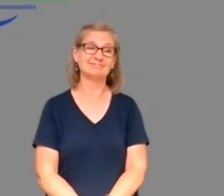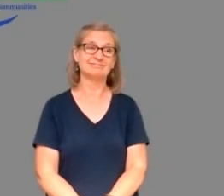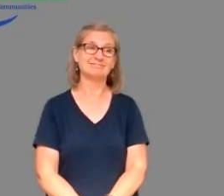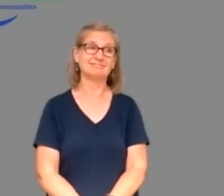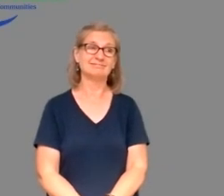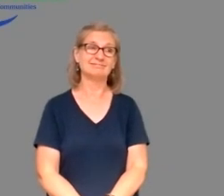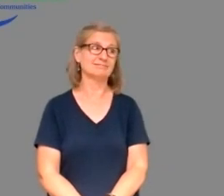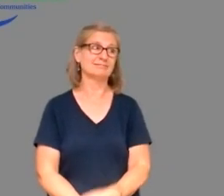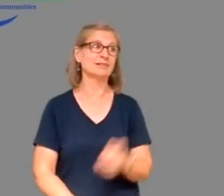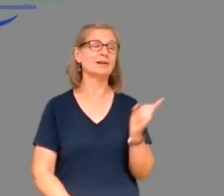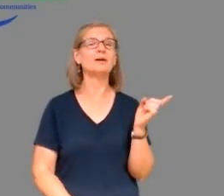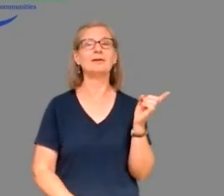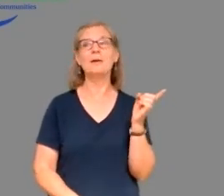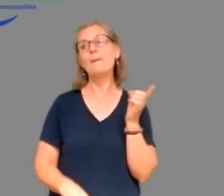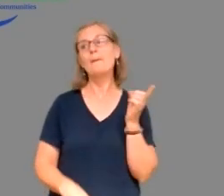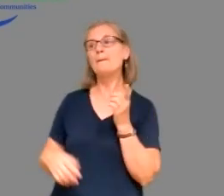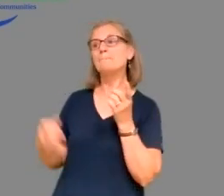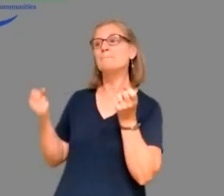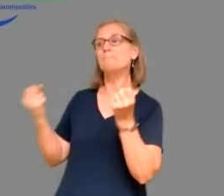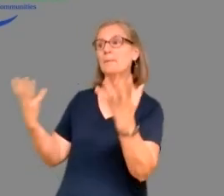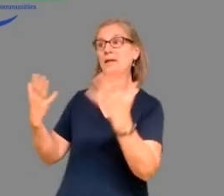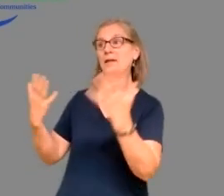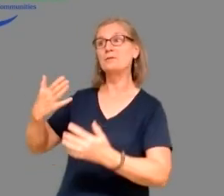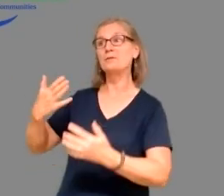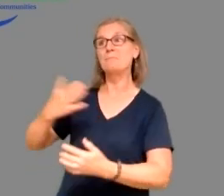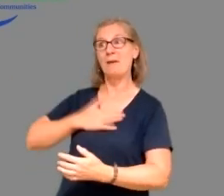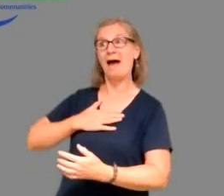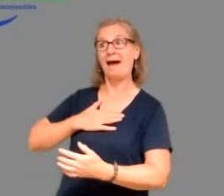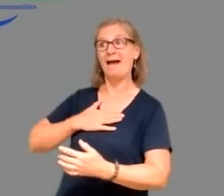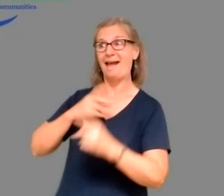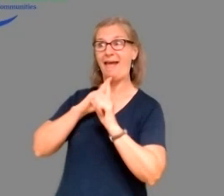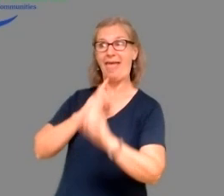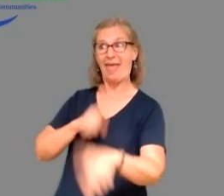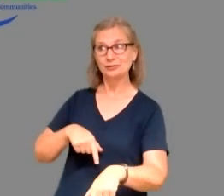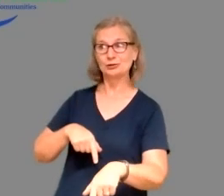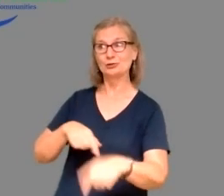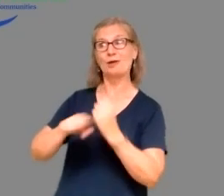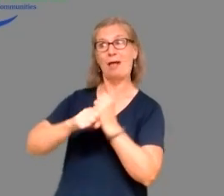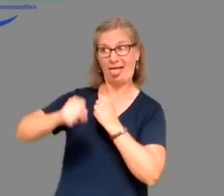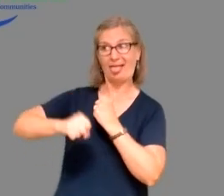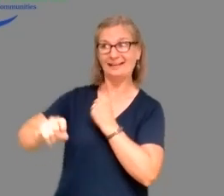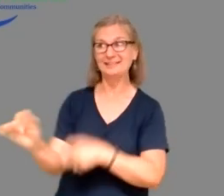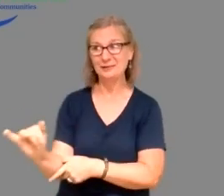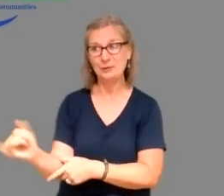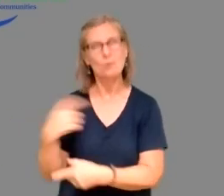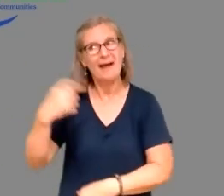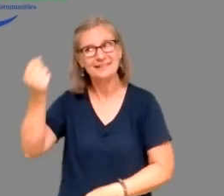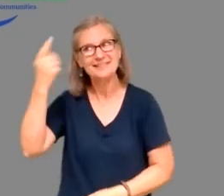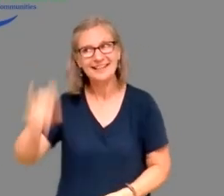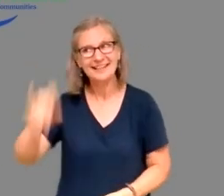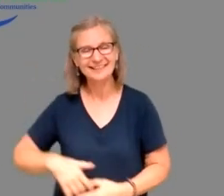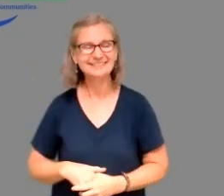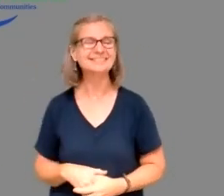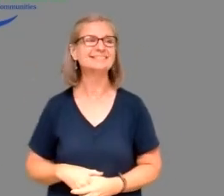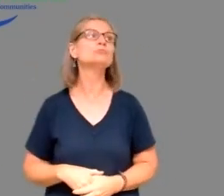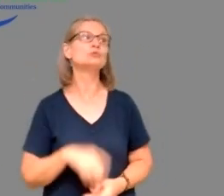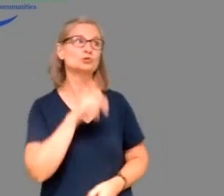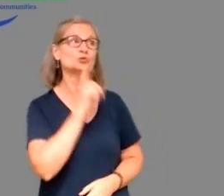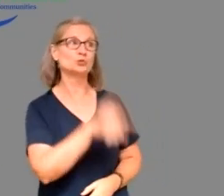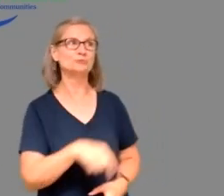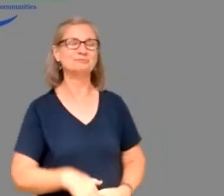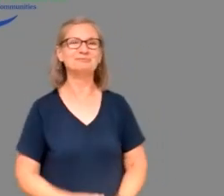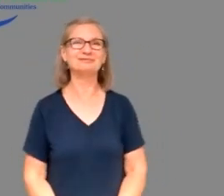Haley, well, a lot of my answers are in paragraphs, Eric. I understand. No, that's true. That's